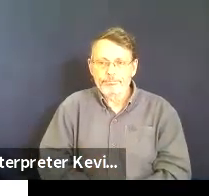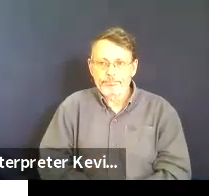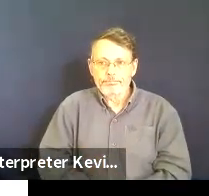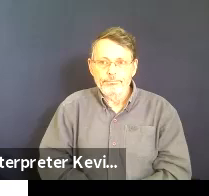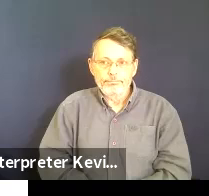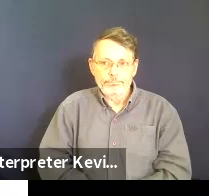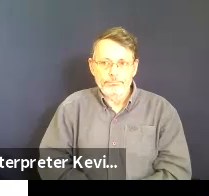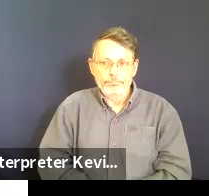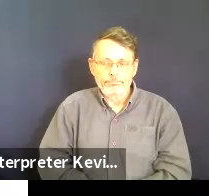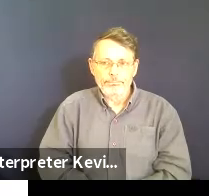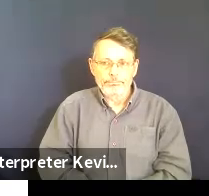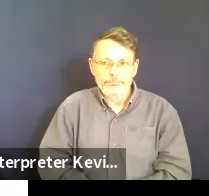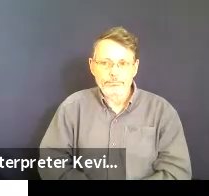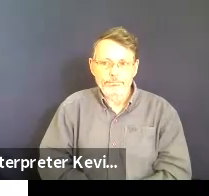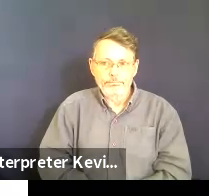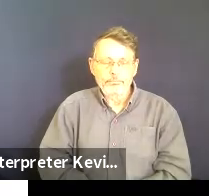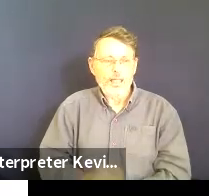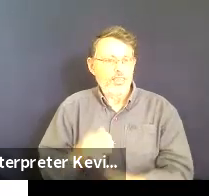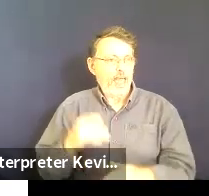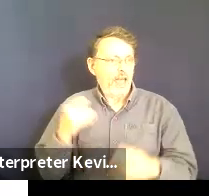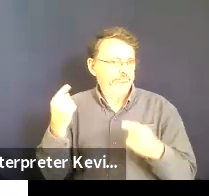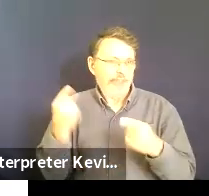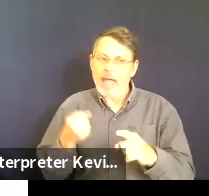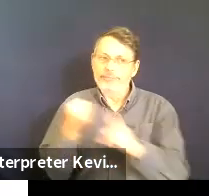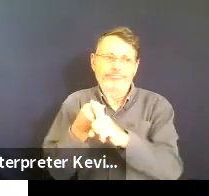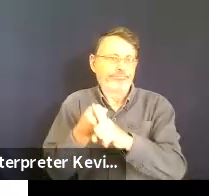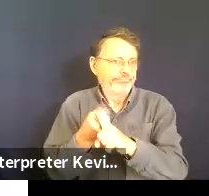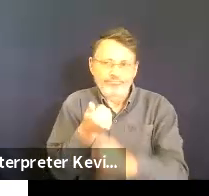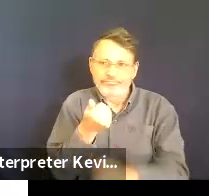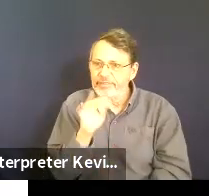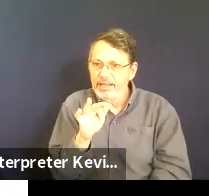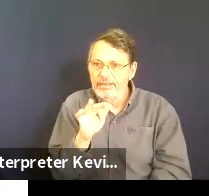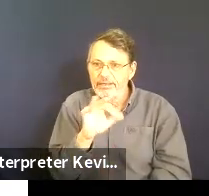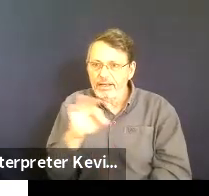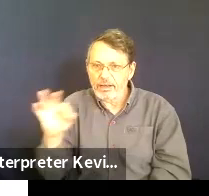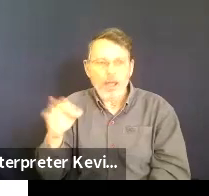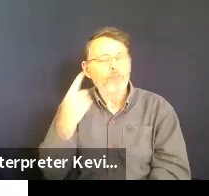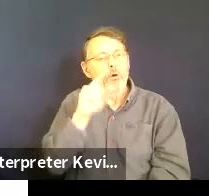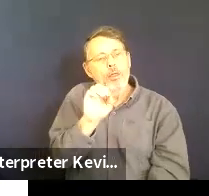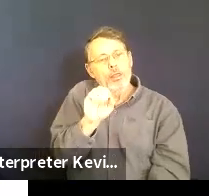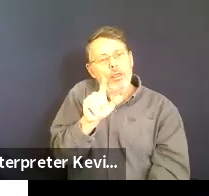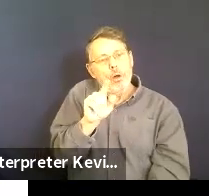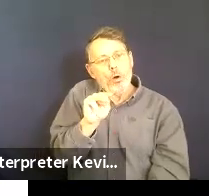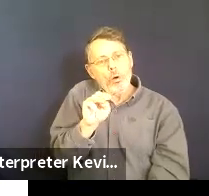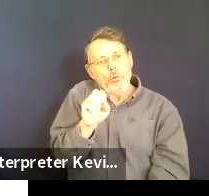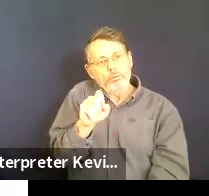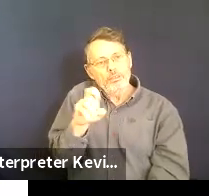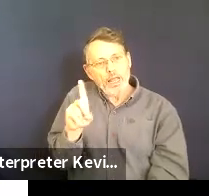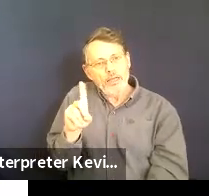So this all came to head in 1999 in the Olmstead decision, where the Supreme Court